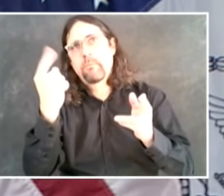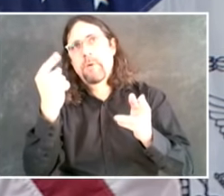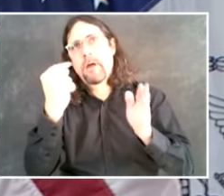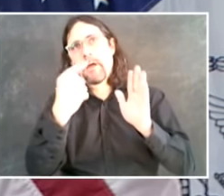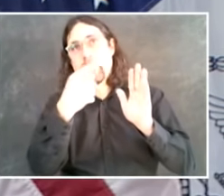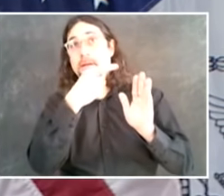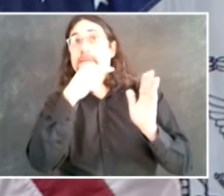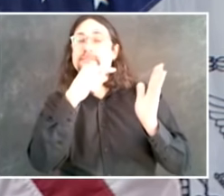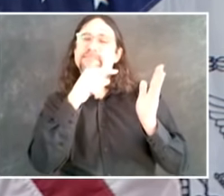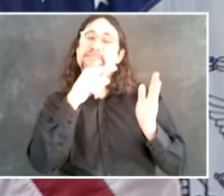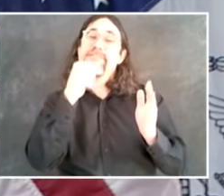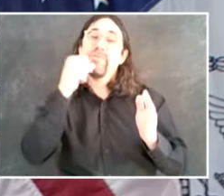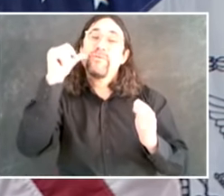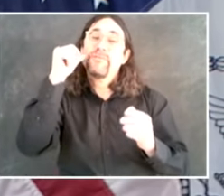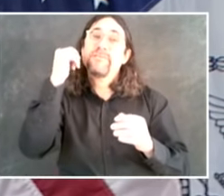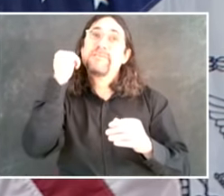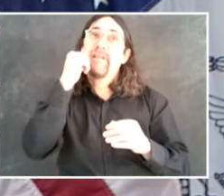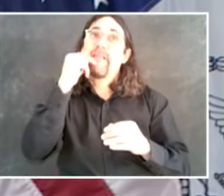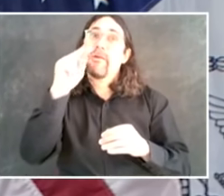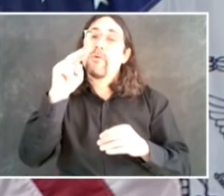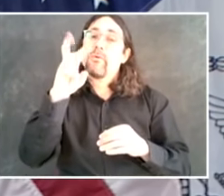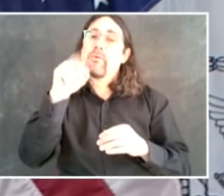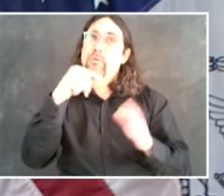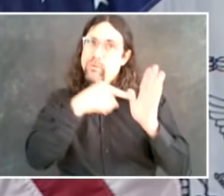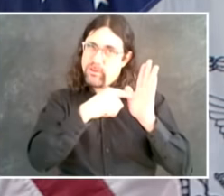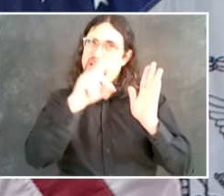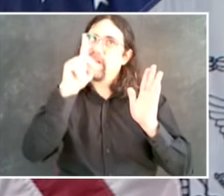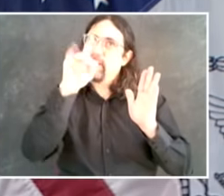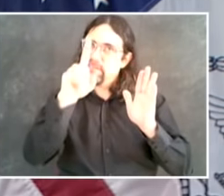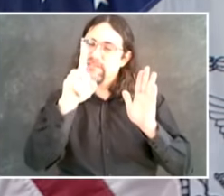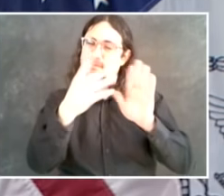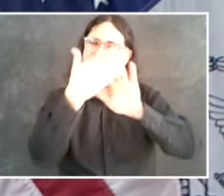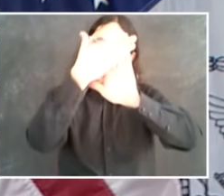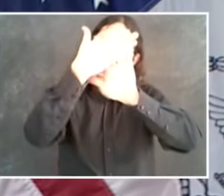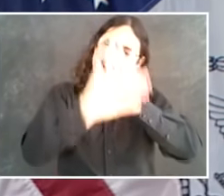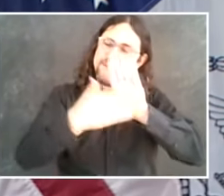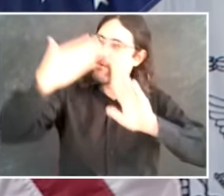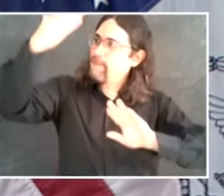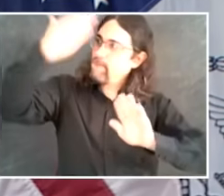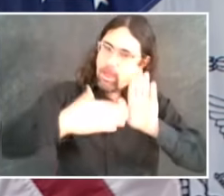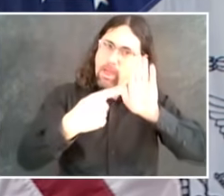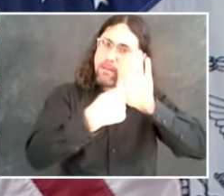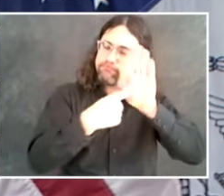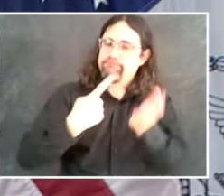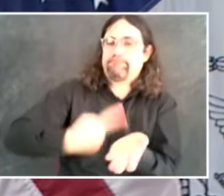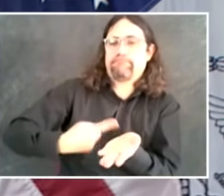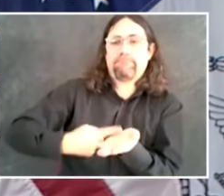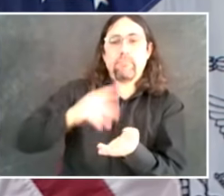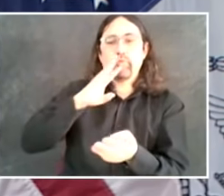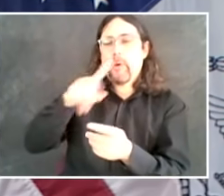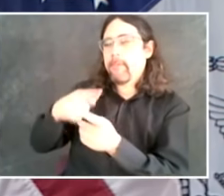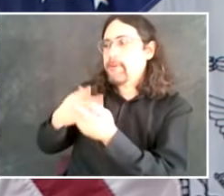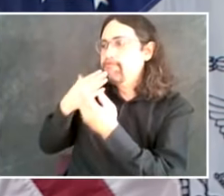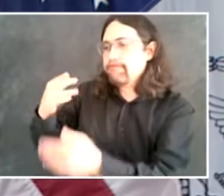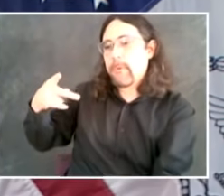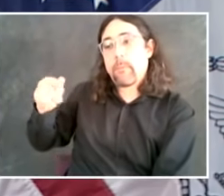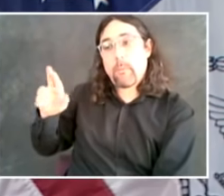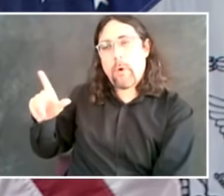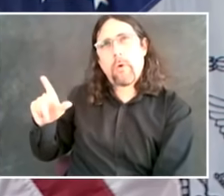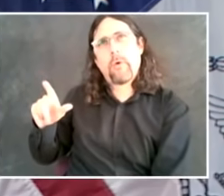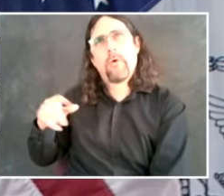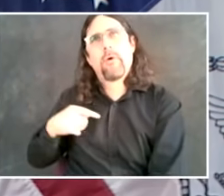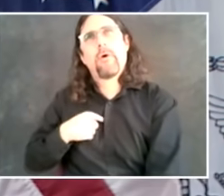newspaper sends such a powerful message. So to think that one of the most prominent newspapers in the country honored this